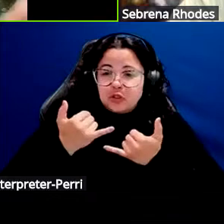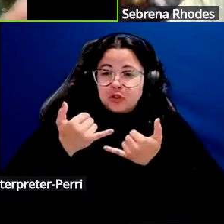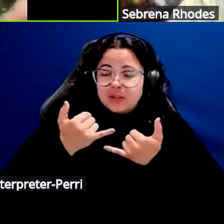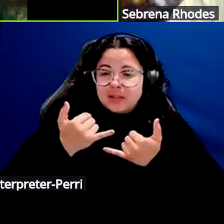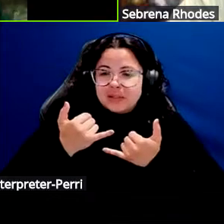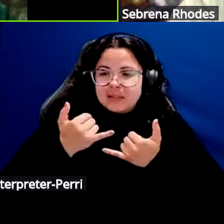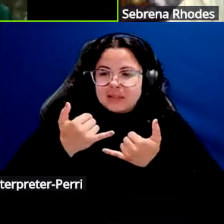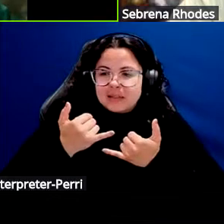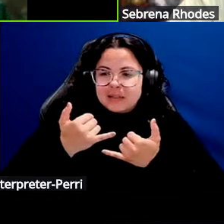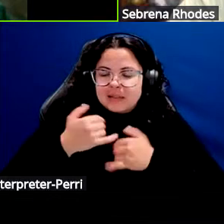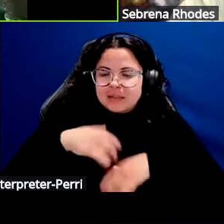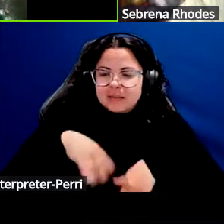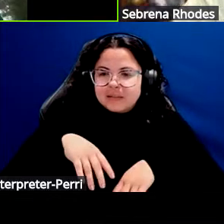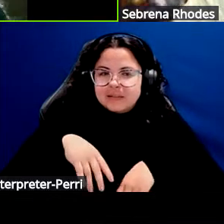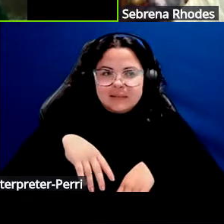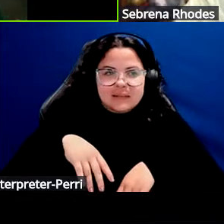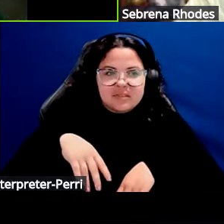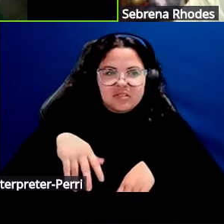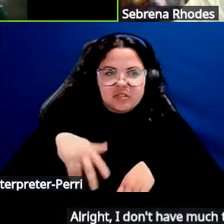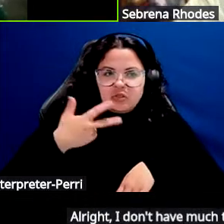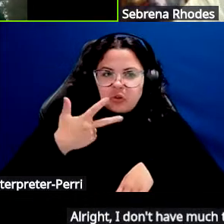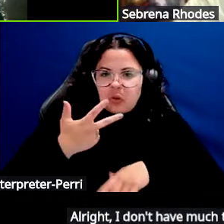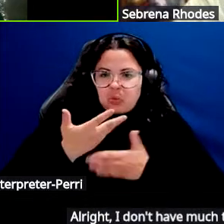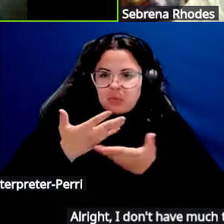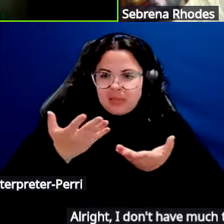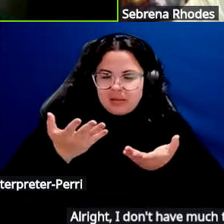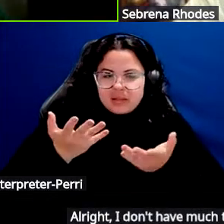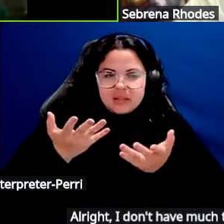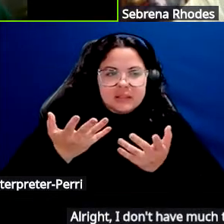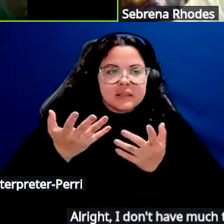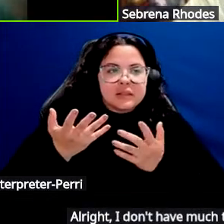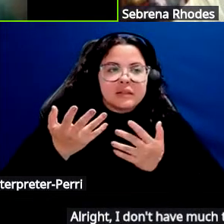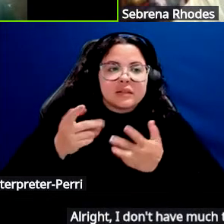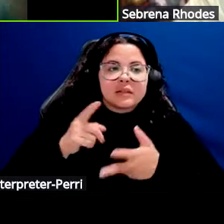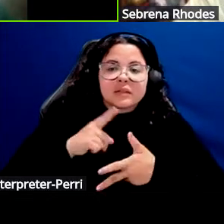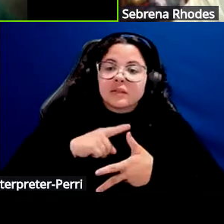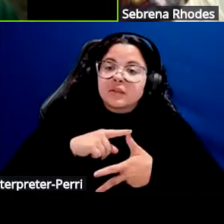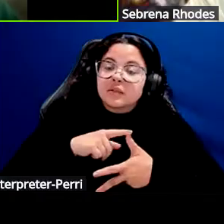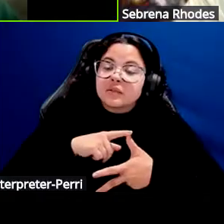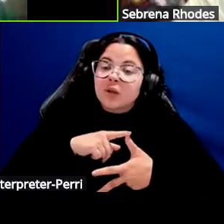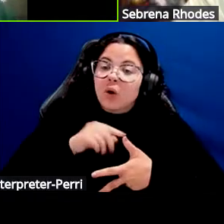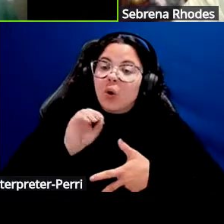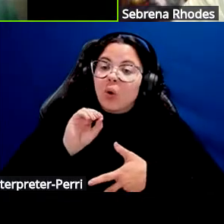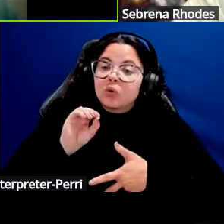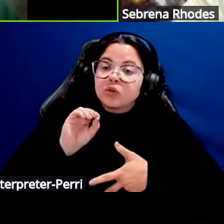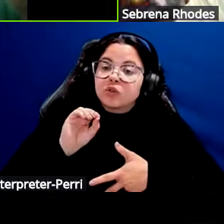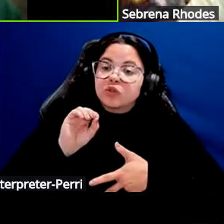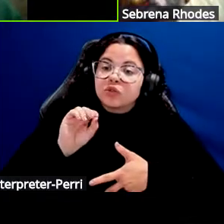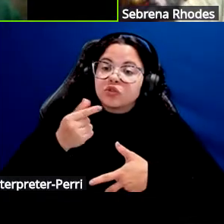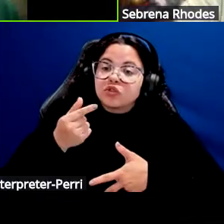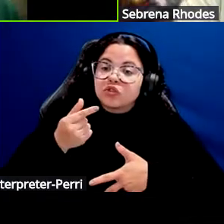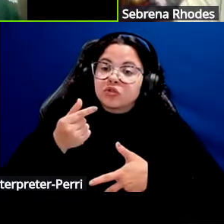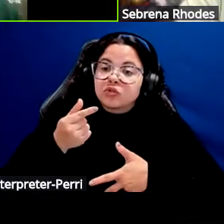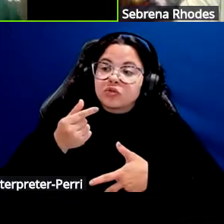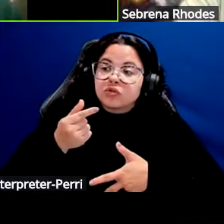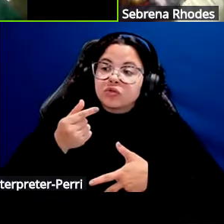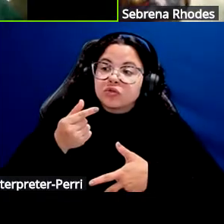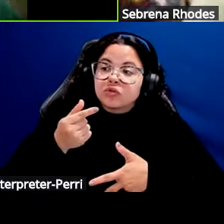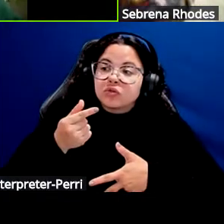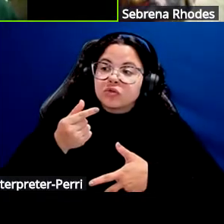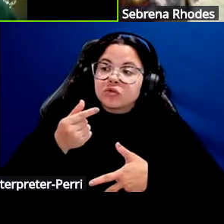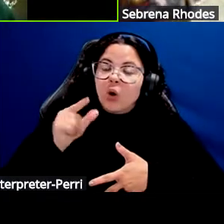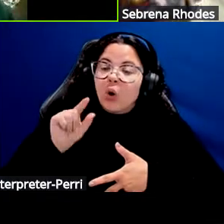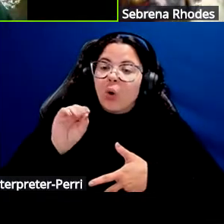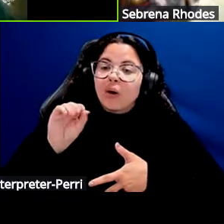just got three things. The Office of Attorney General, for residents that are